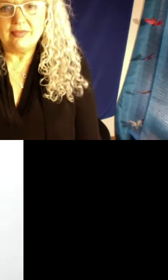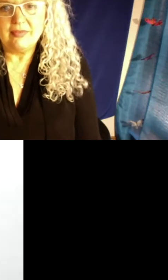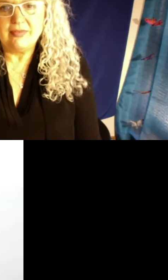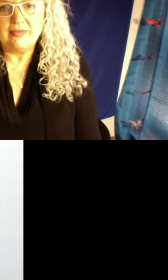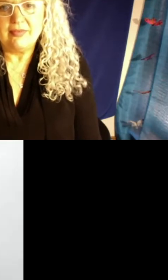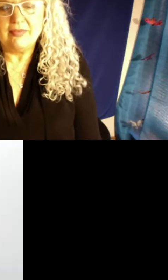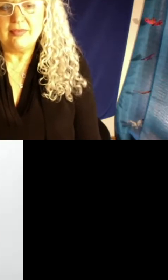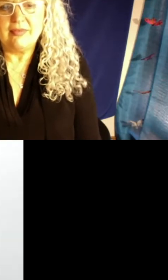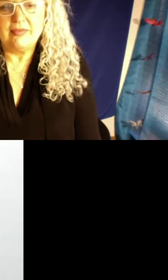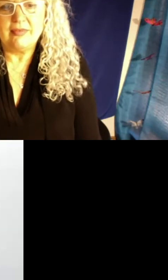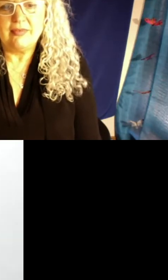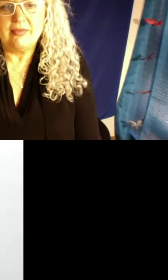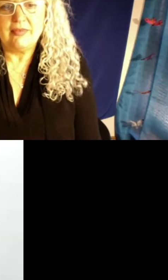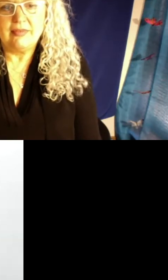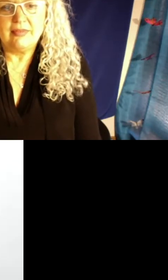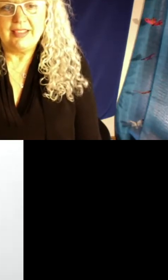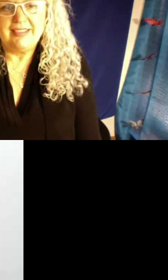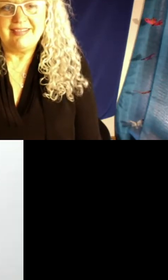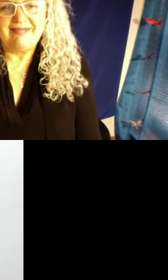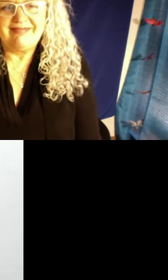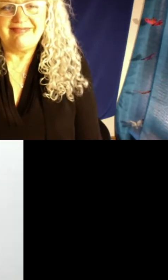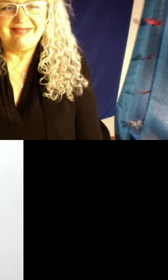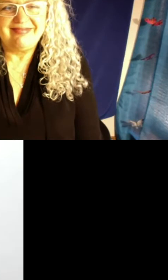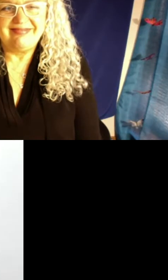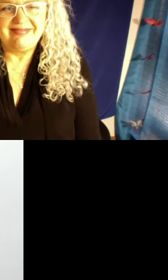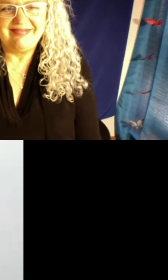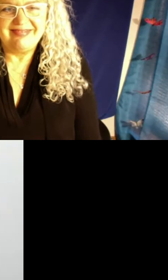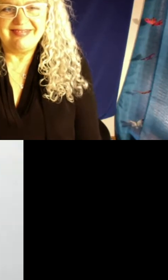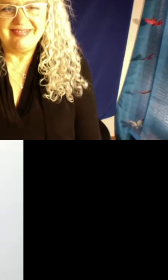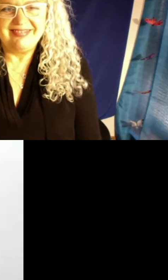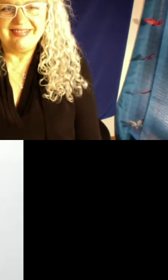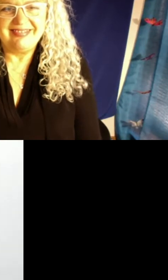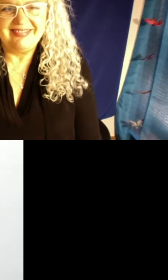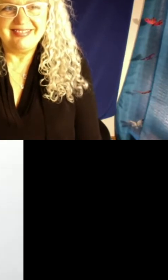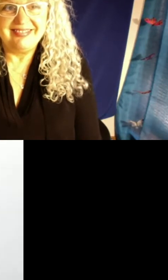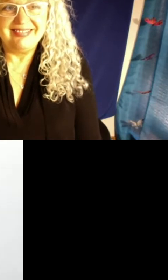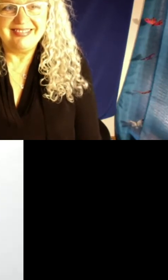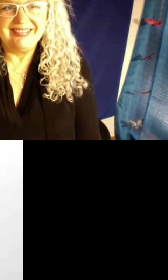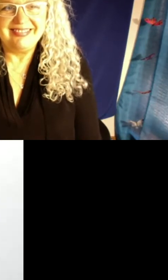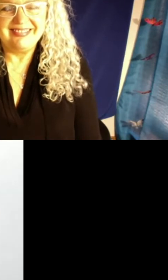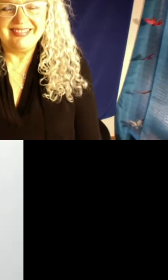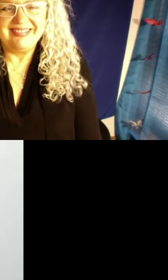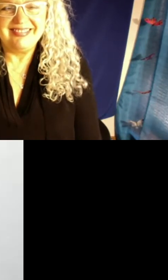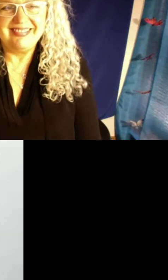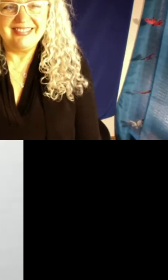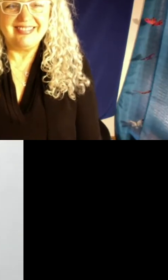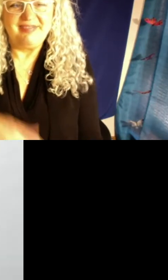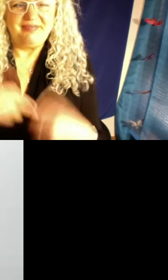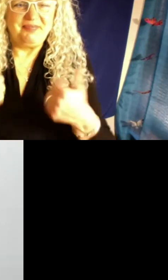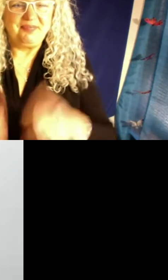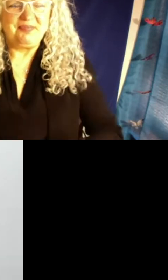voicing for us. Okay. And I really hope you enjoy this webinar. Thank you so much. Bye.